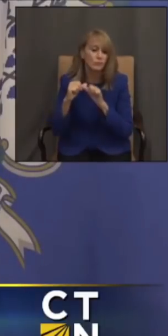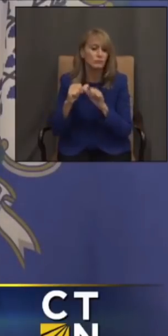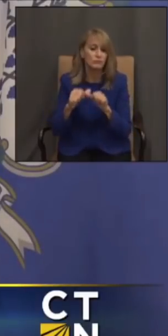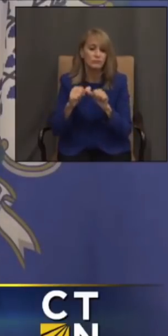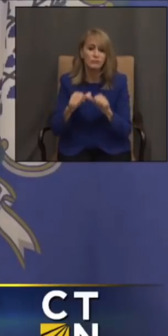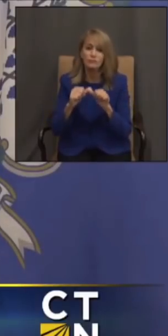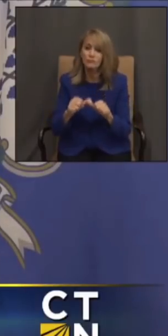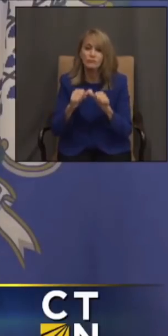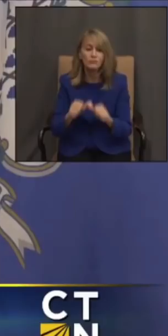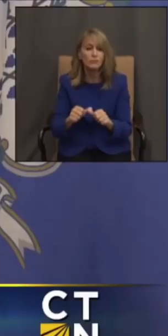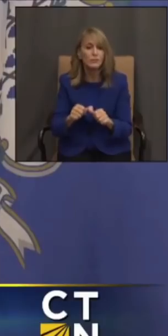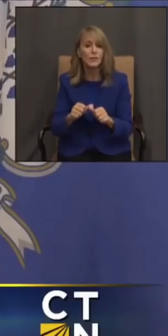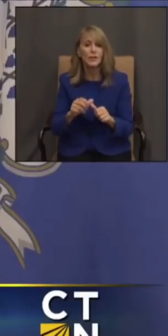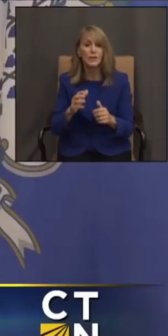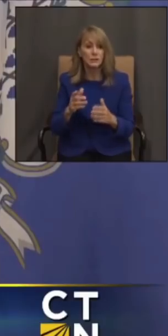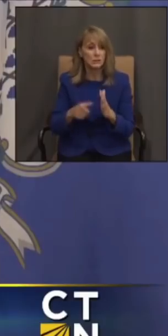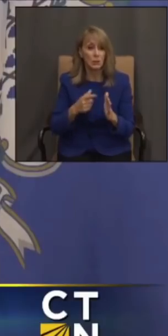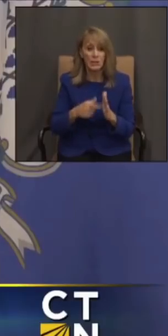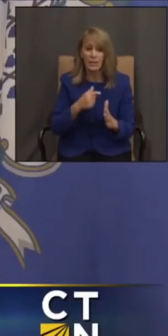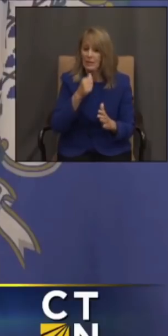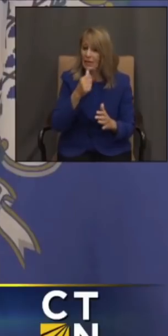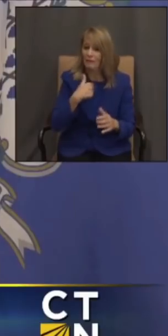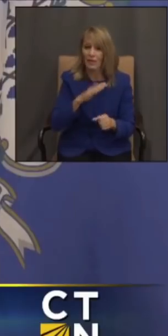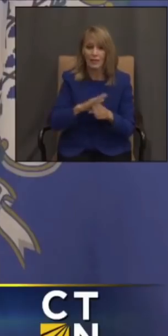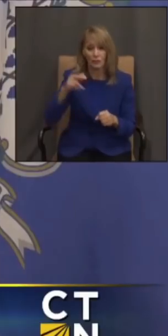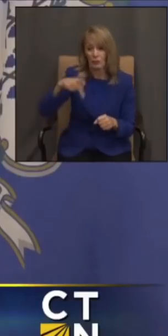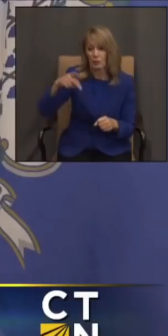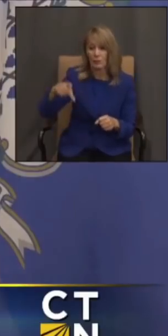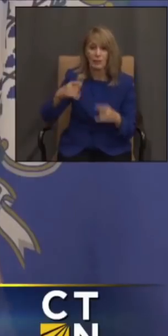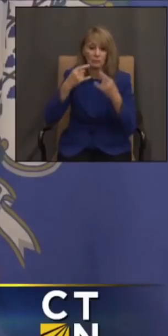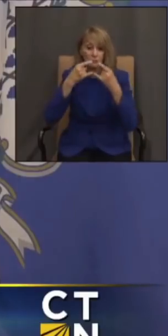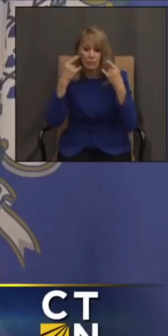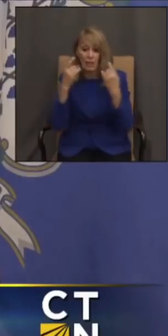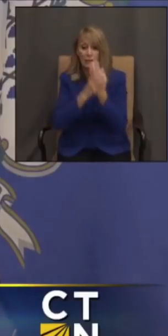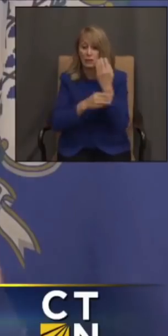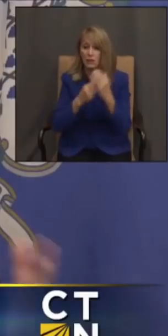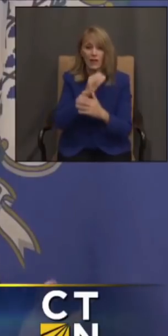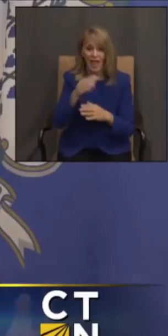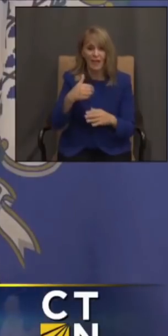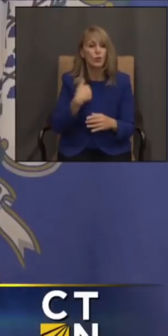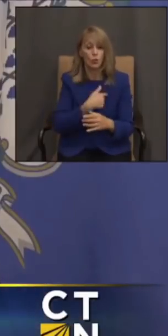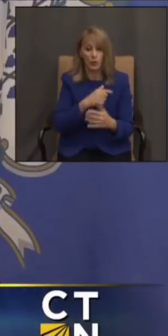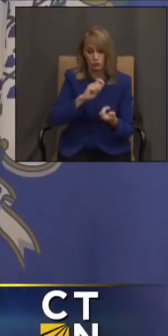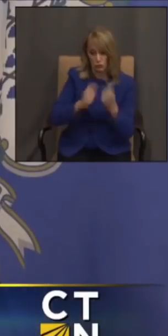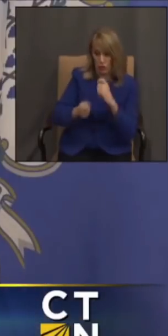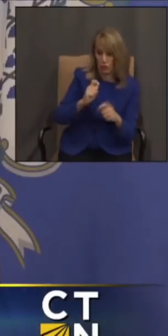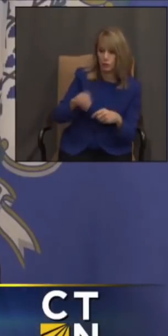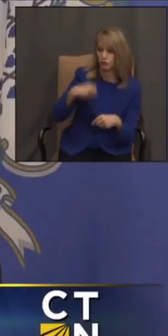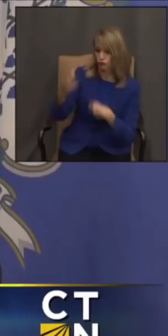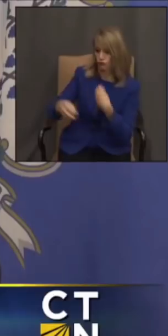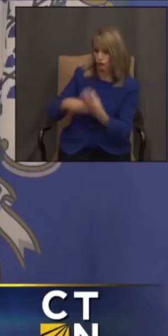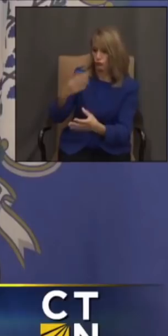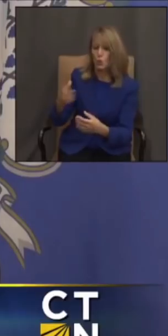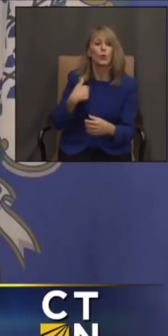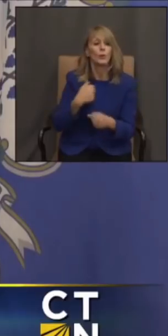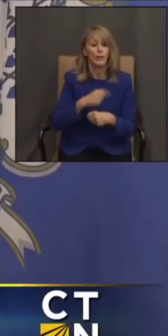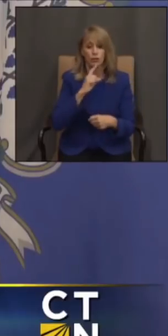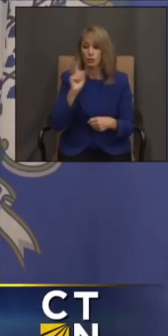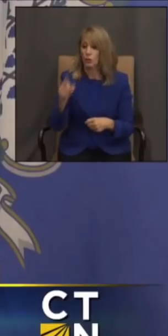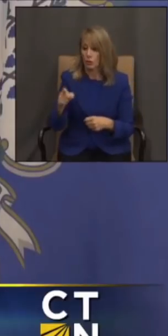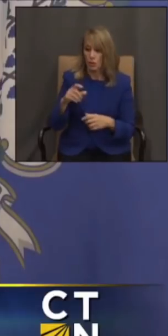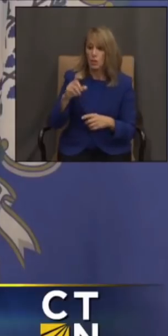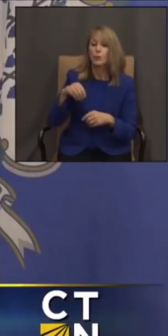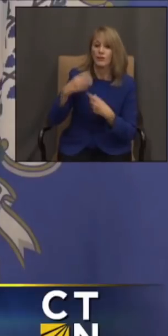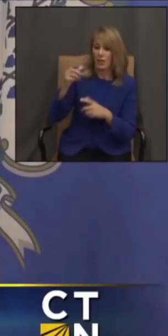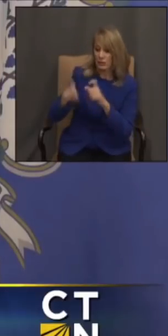have all the, masks and PPE that they needed. We prioritized that. We prioritized testing there. We prioritized